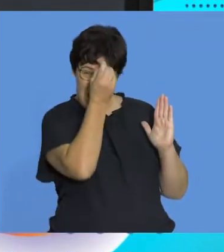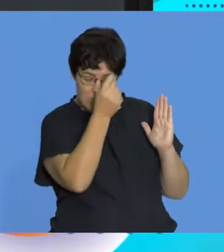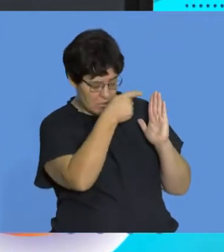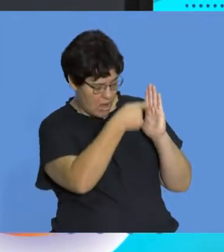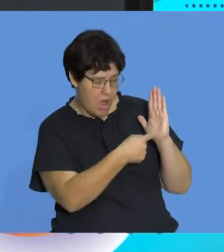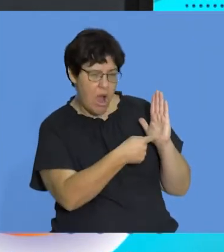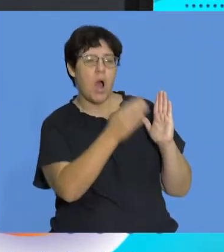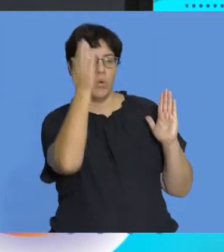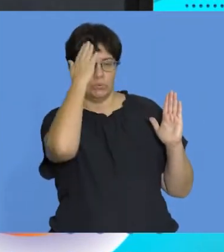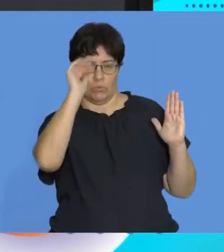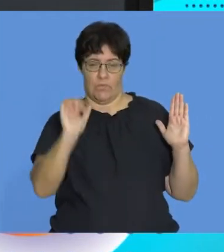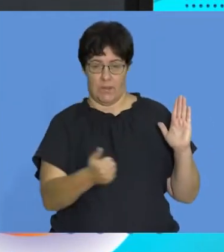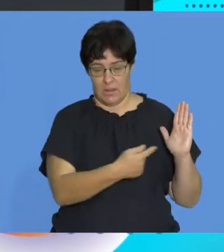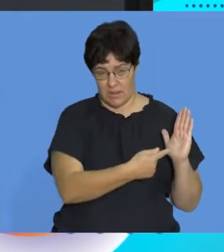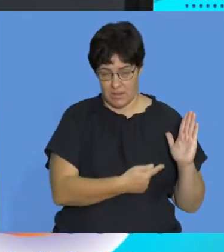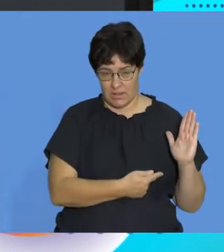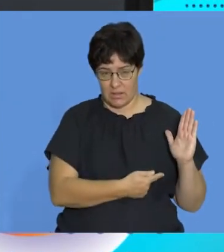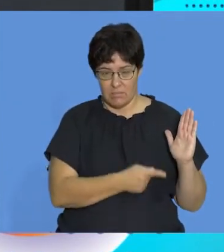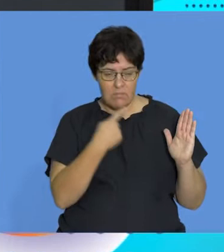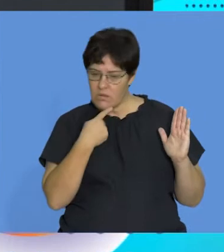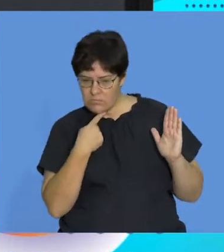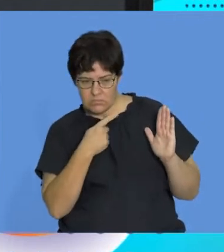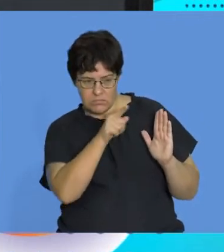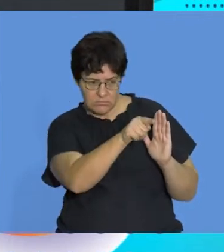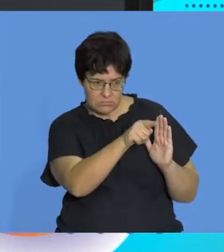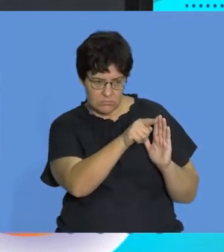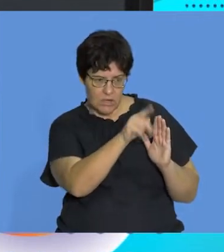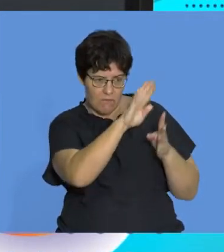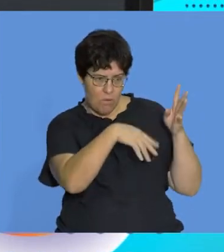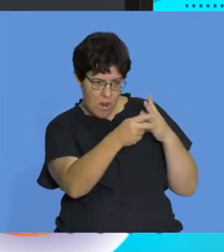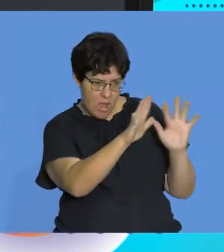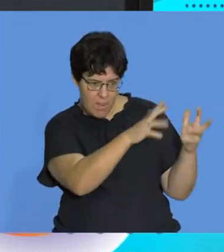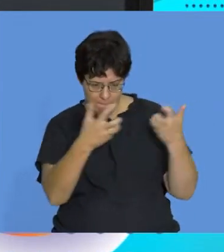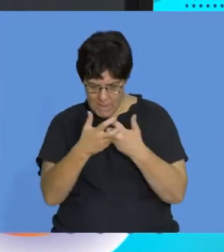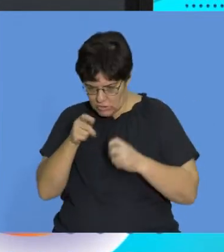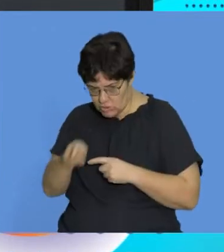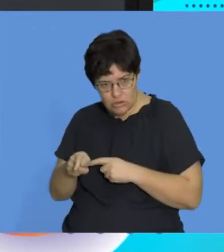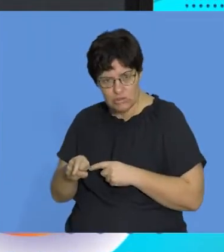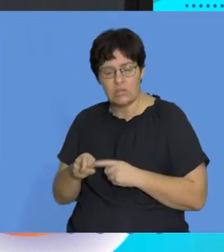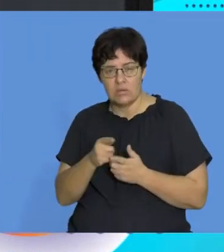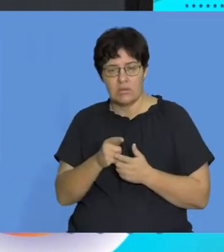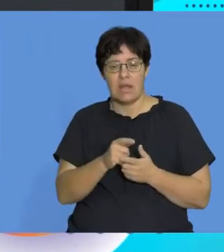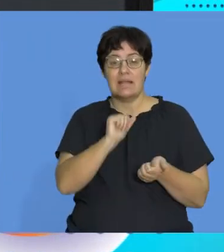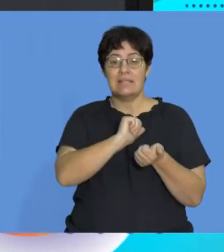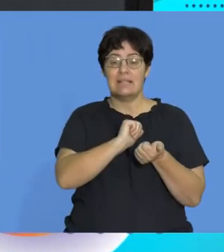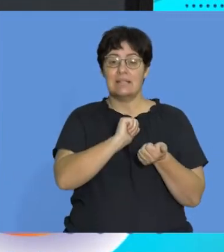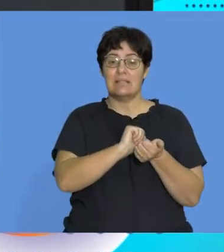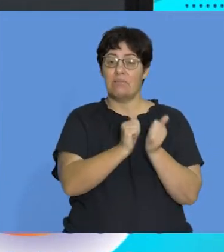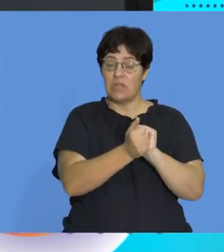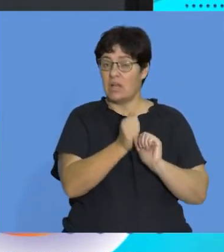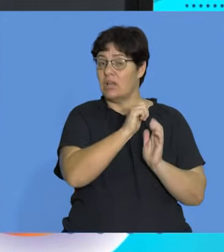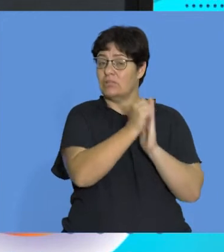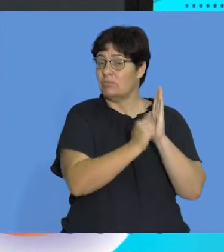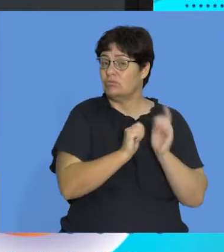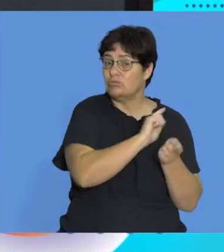to identify the correct formula. The general rule is that we do not change the subject. We copy the formula as it is,